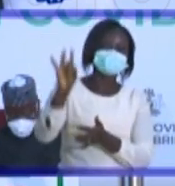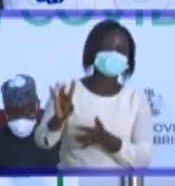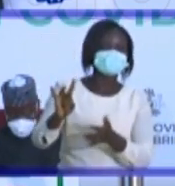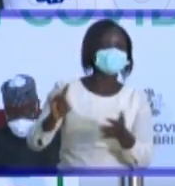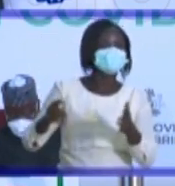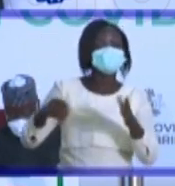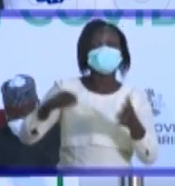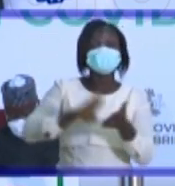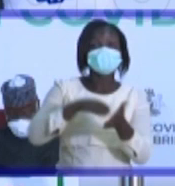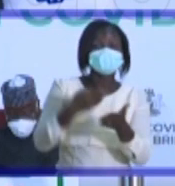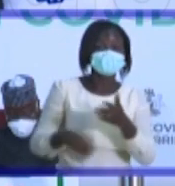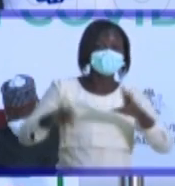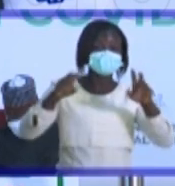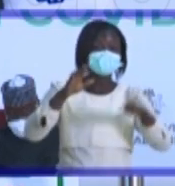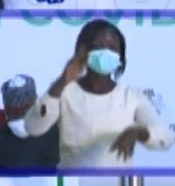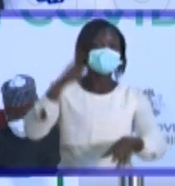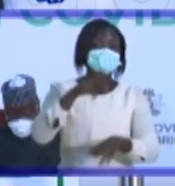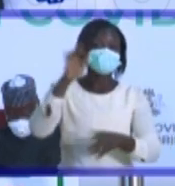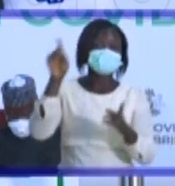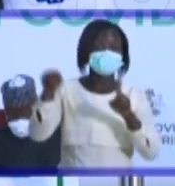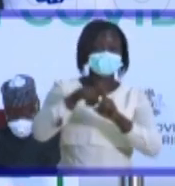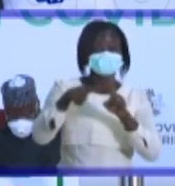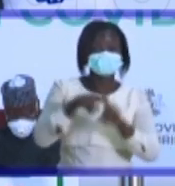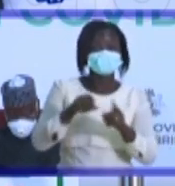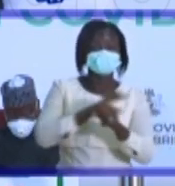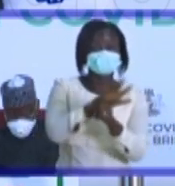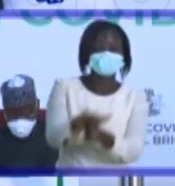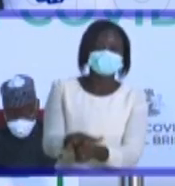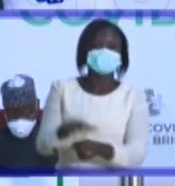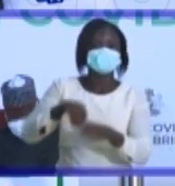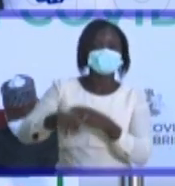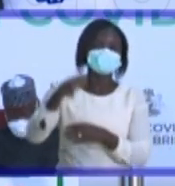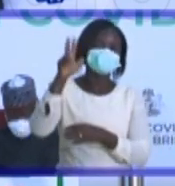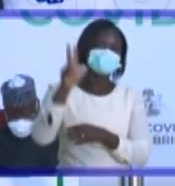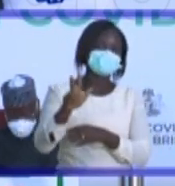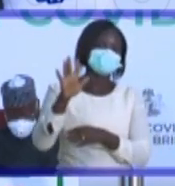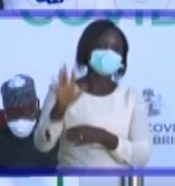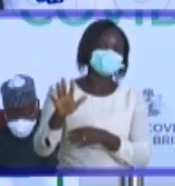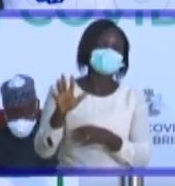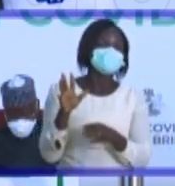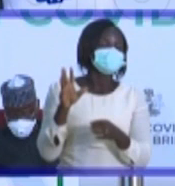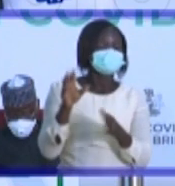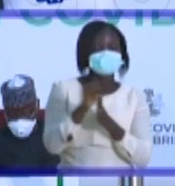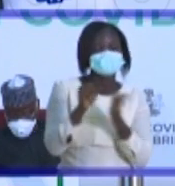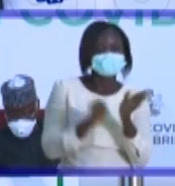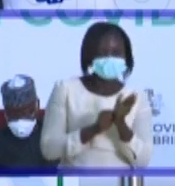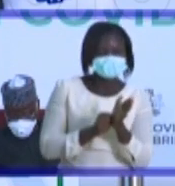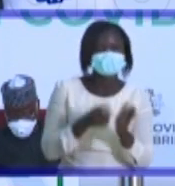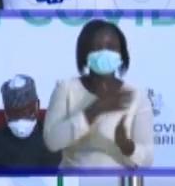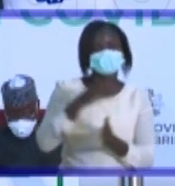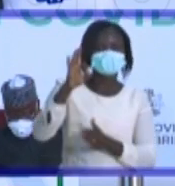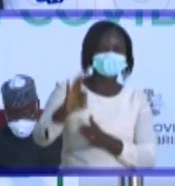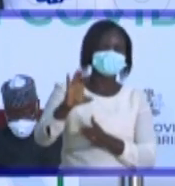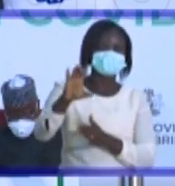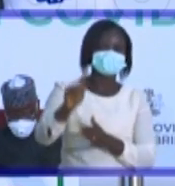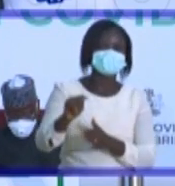COVID-19 in the 35 states of the Federation and the FCT,